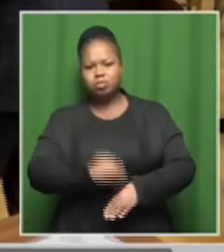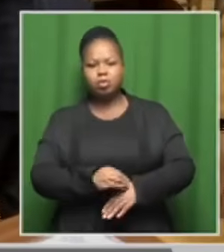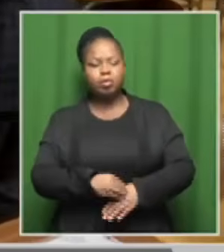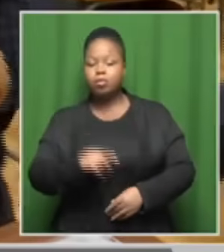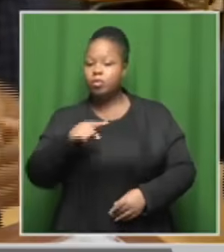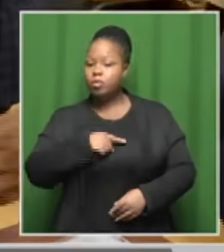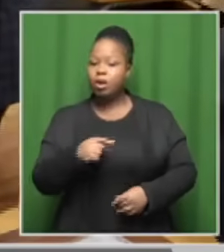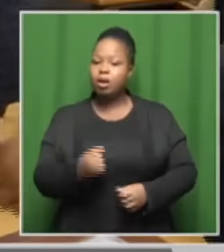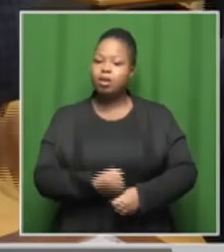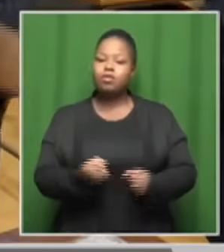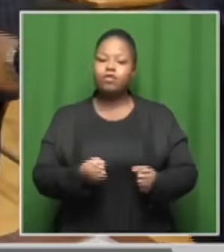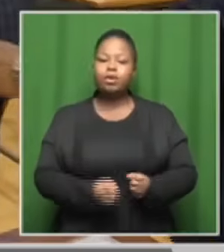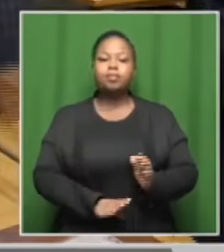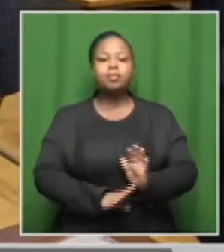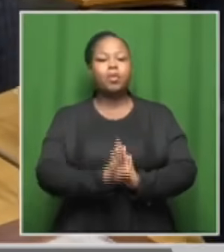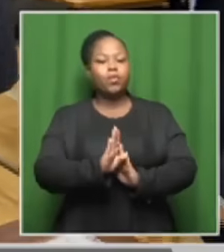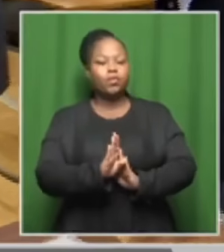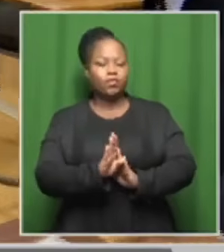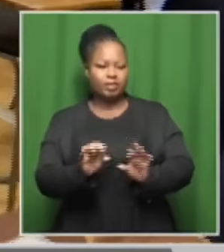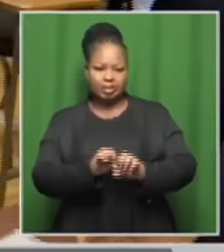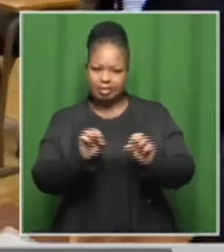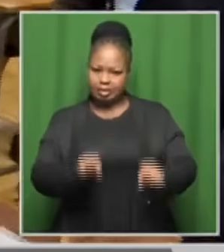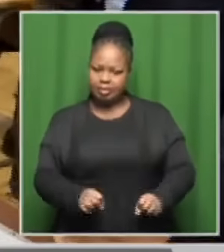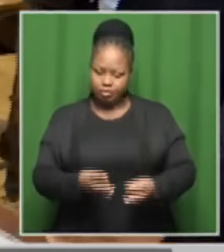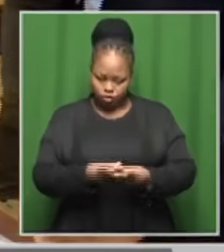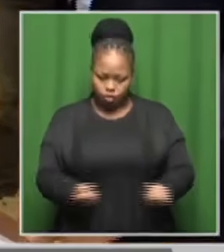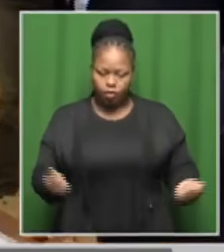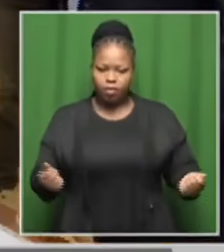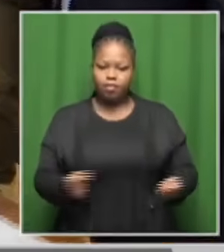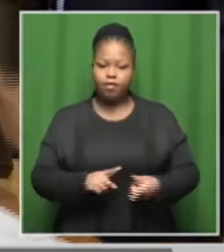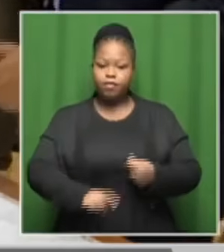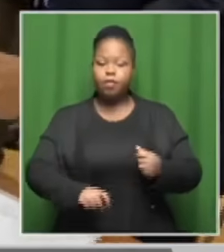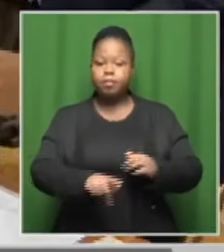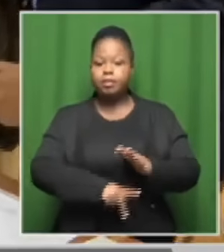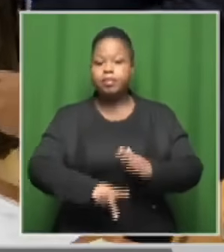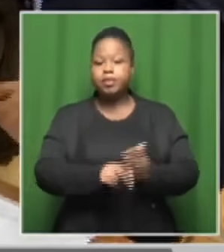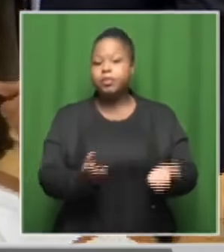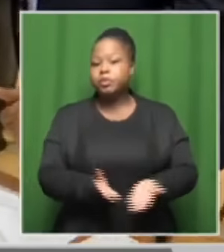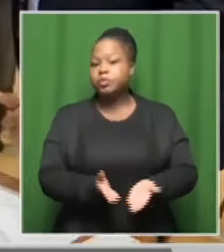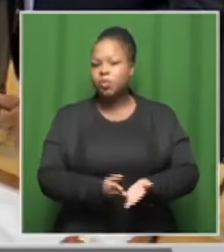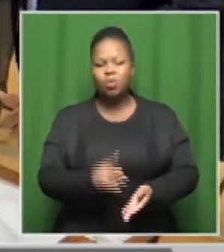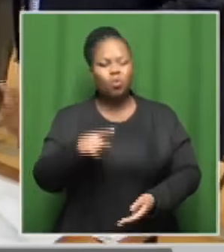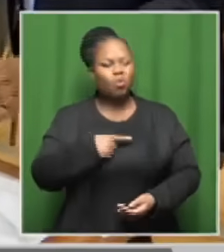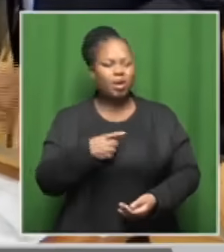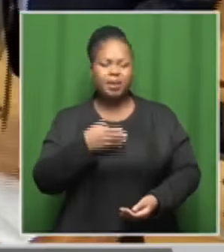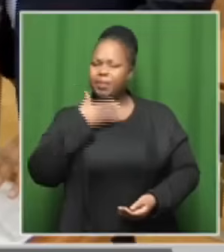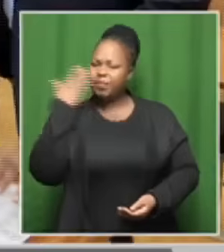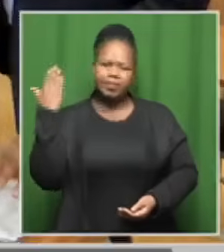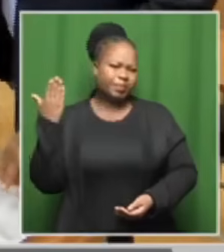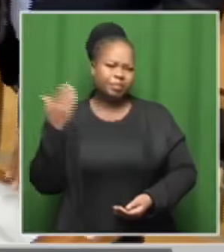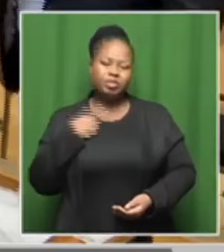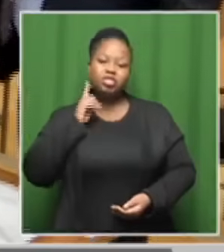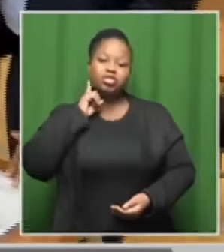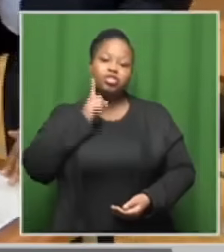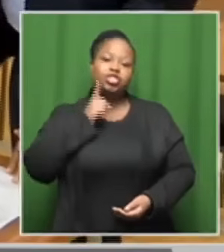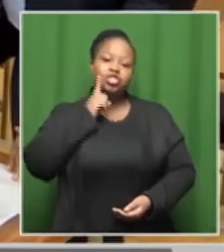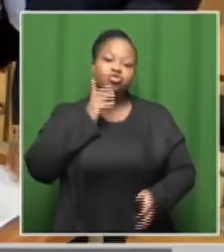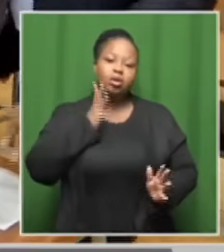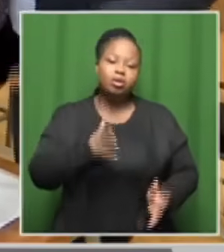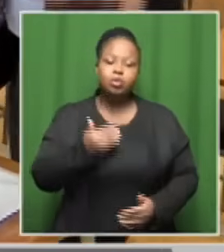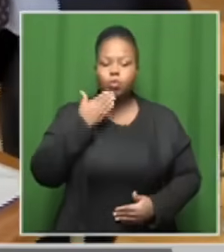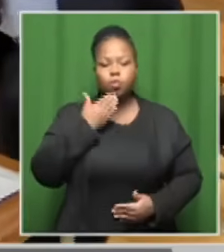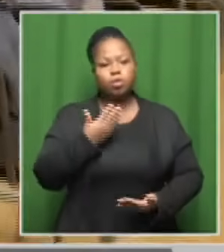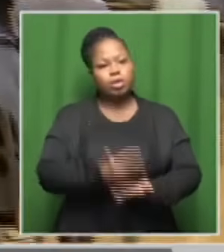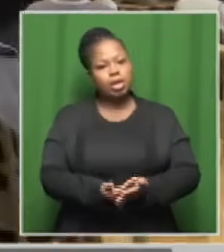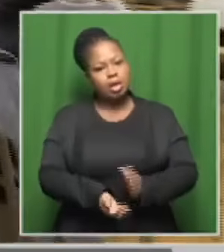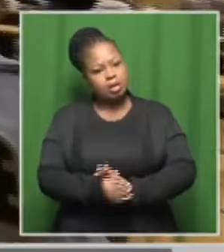we improving? Why aren't we addressing the fact that we don't have, in many instances, the teachers who can